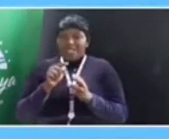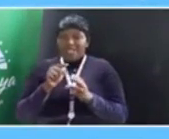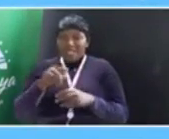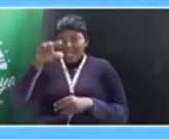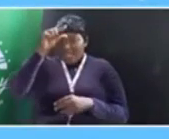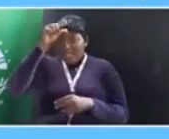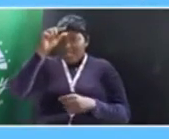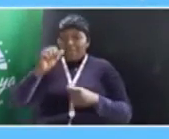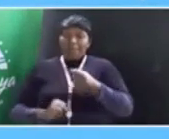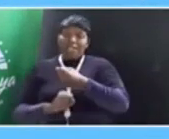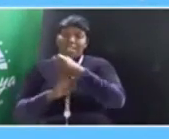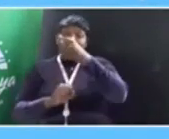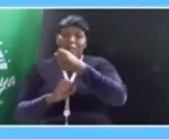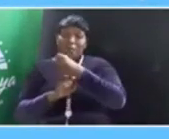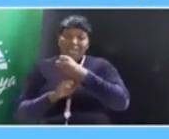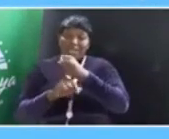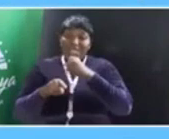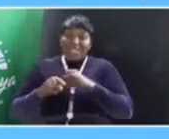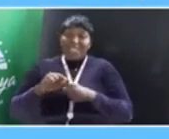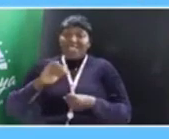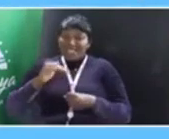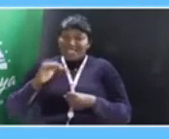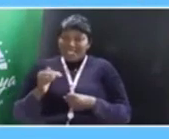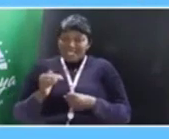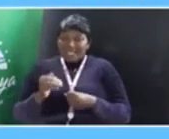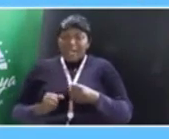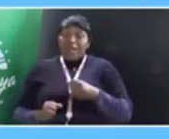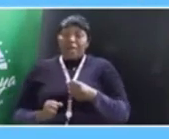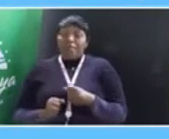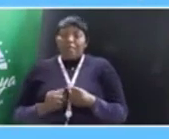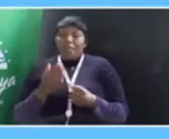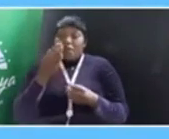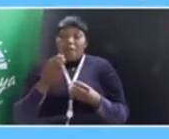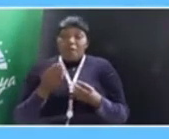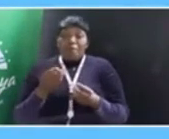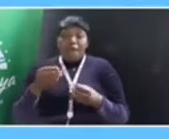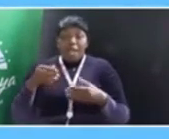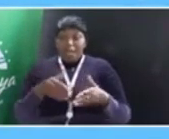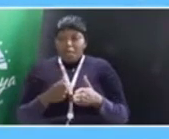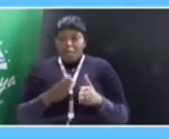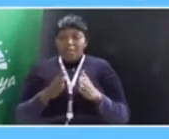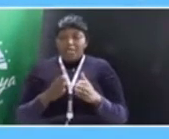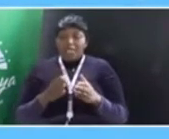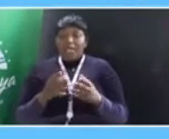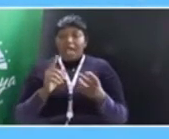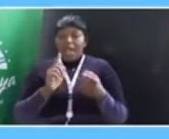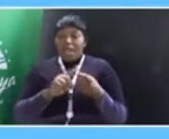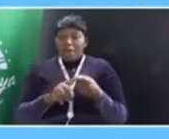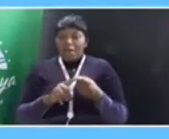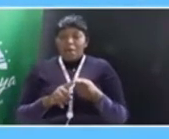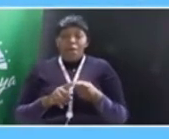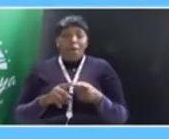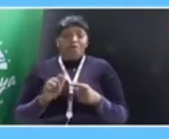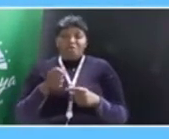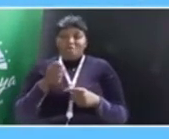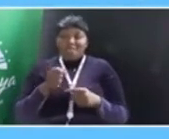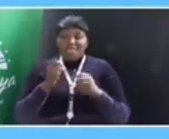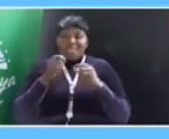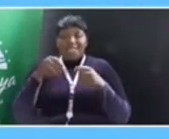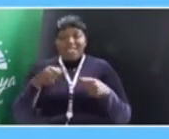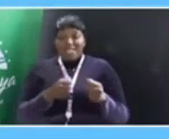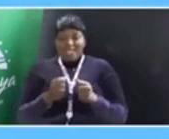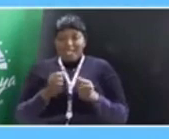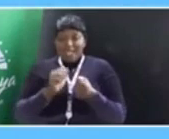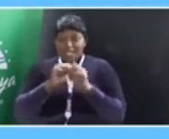is supporting the sector to achieve its full potential by implementing a number of key interventions.